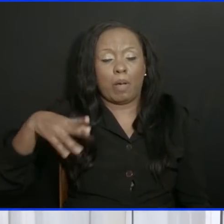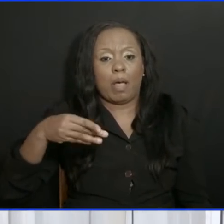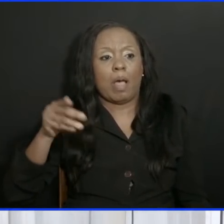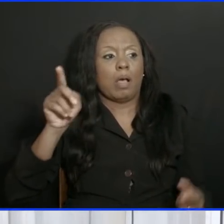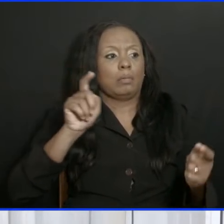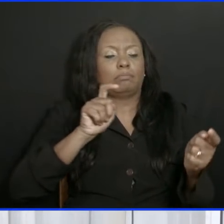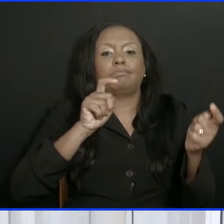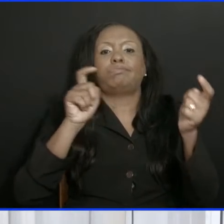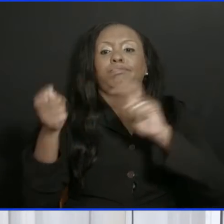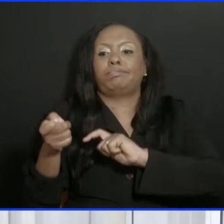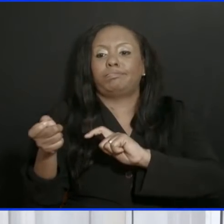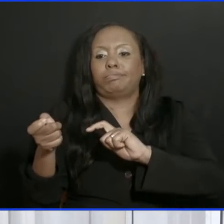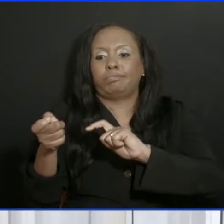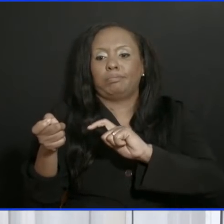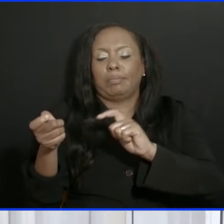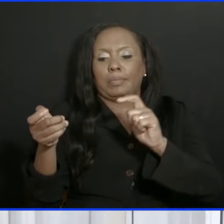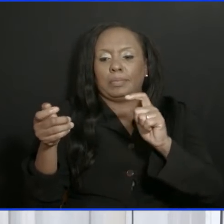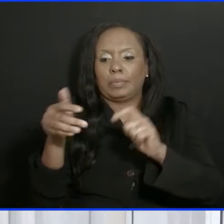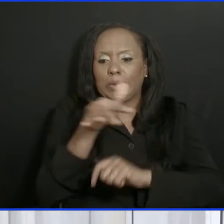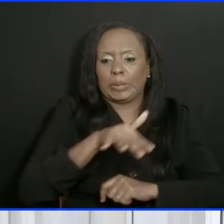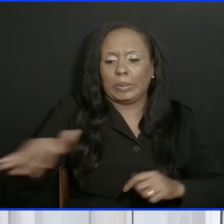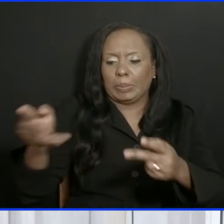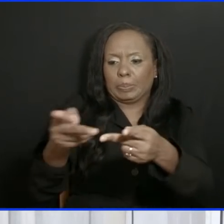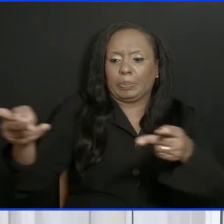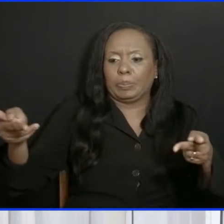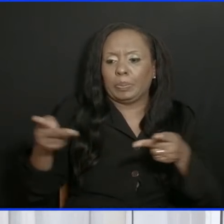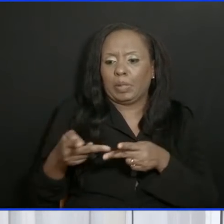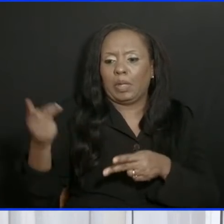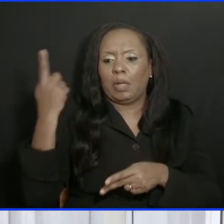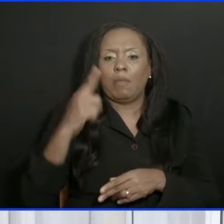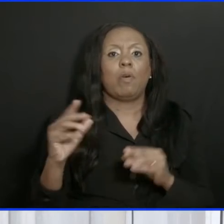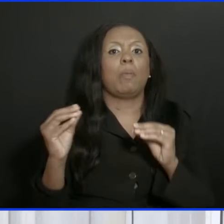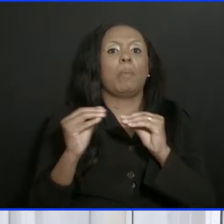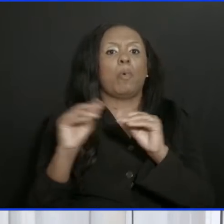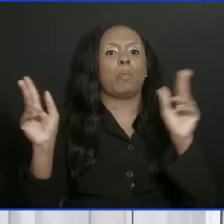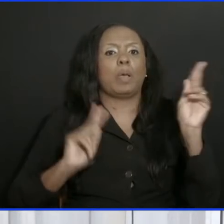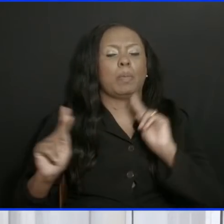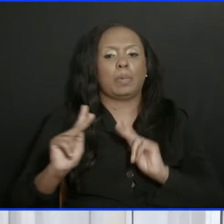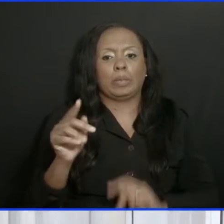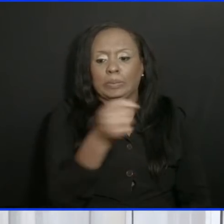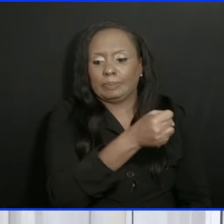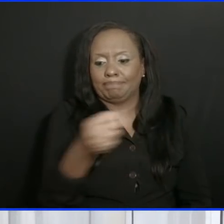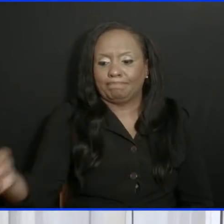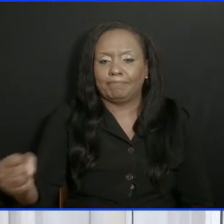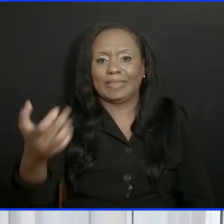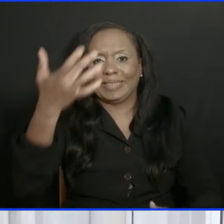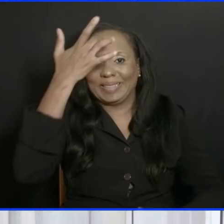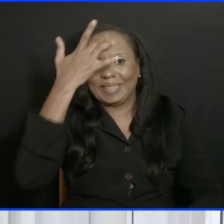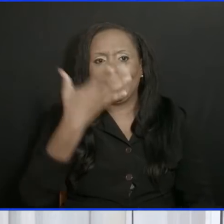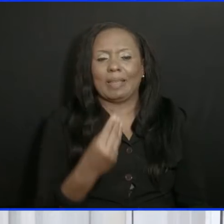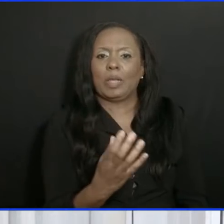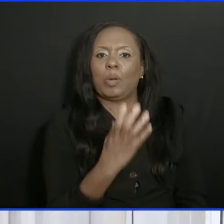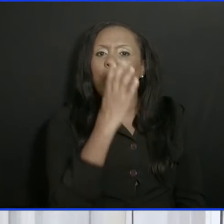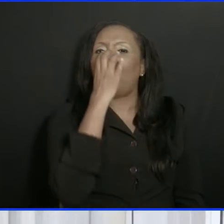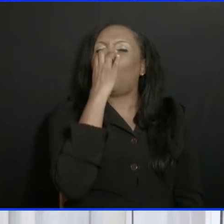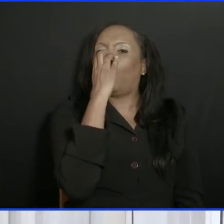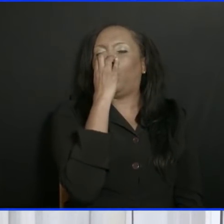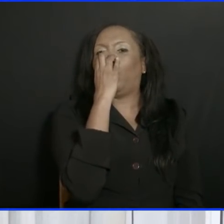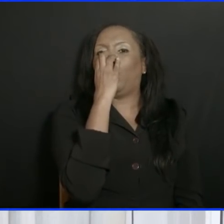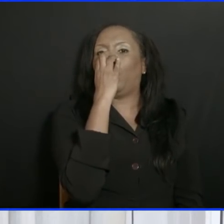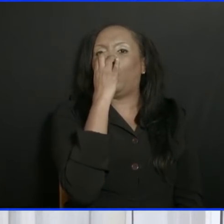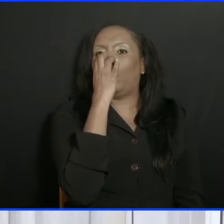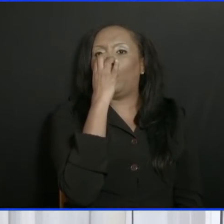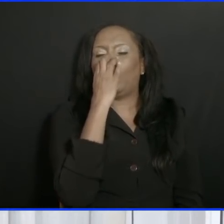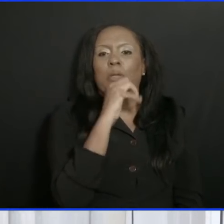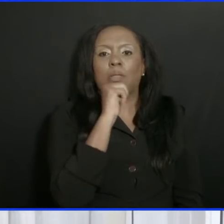into primary ICU facility, so that we could have dedicated oxygen and dedicated facilities, not just